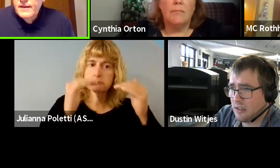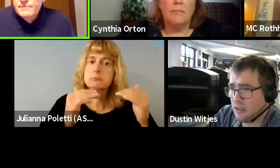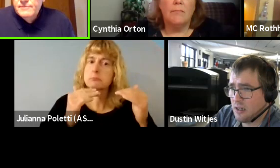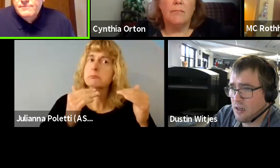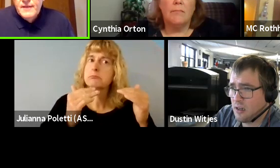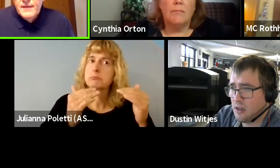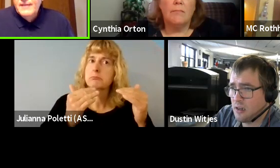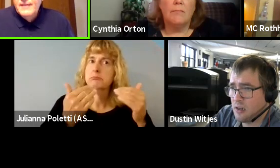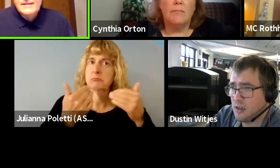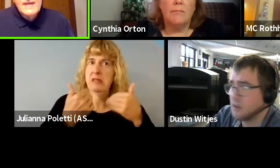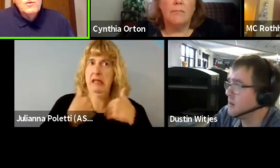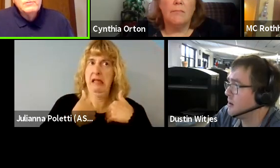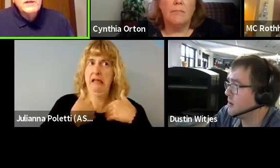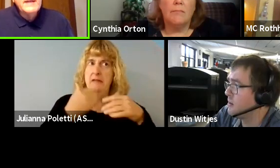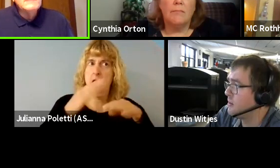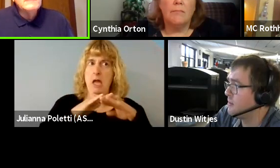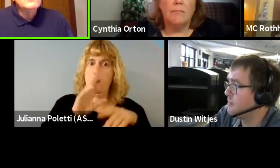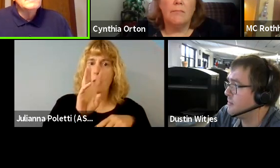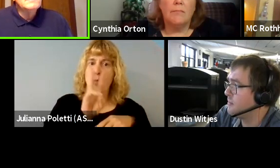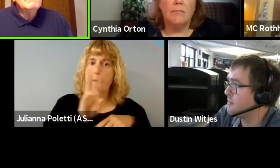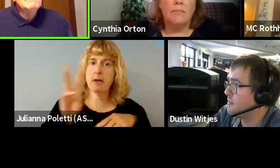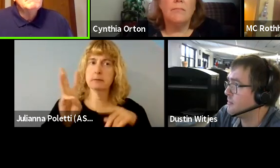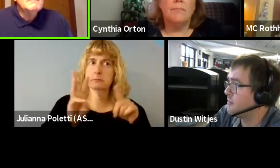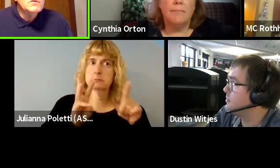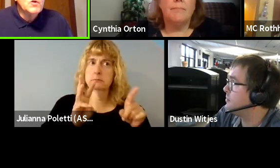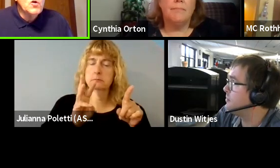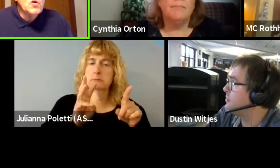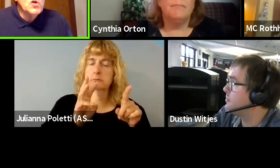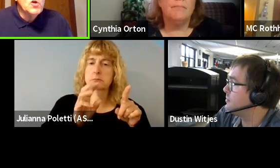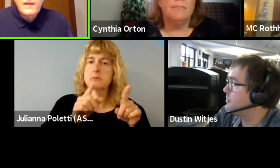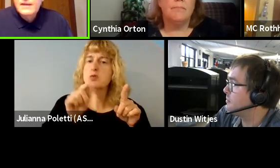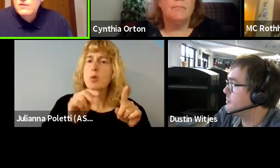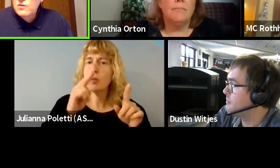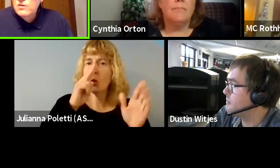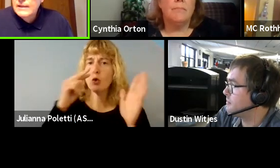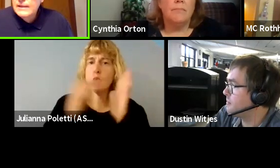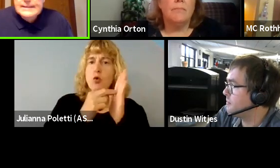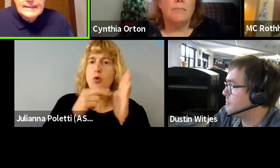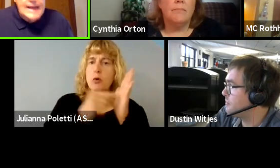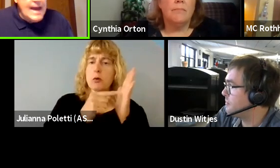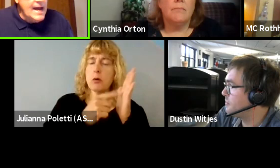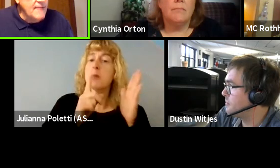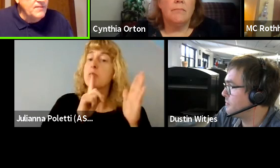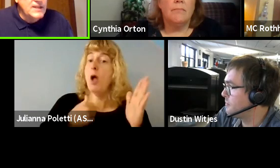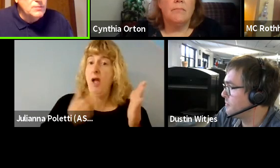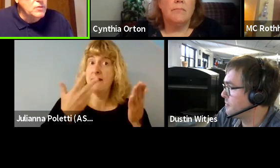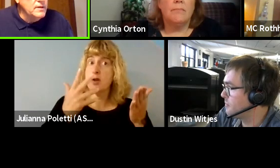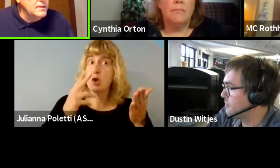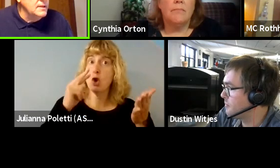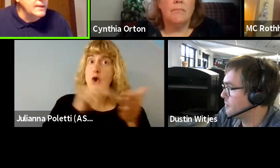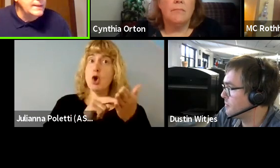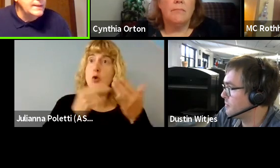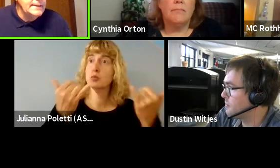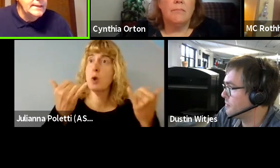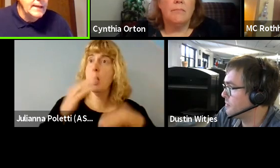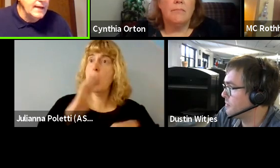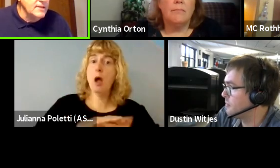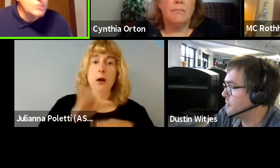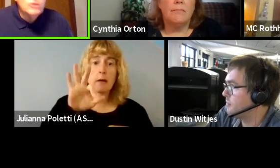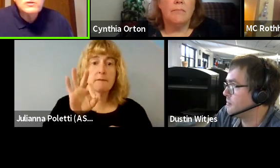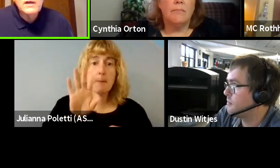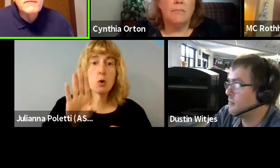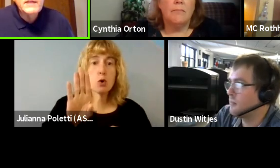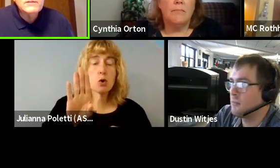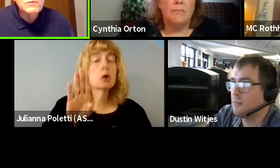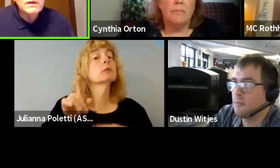it's on the website. You can go look. In fact, I looked today on Facebook, and